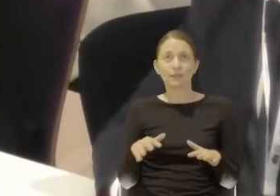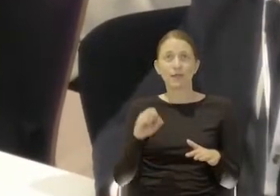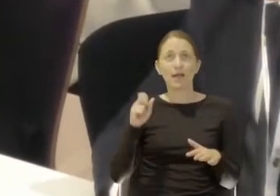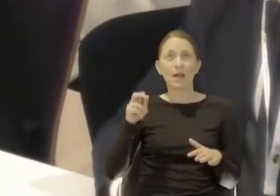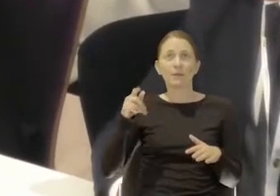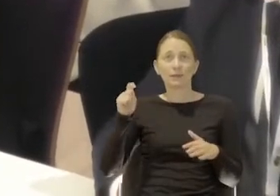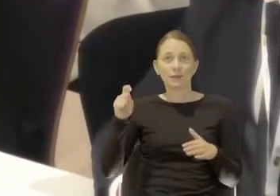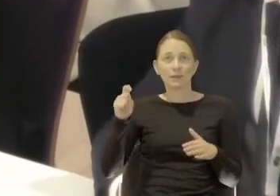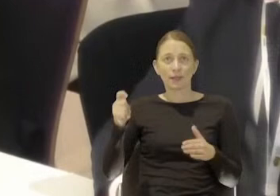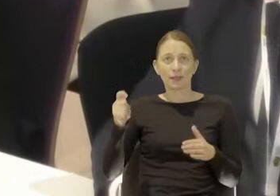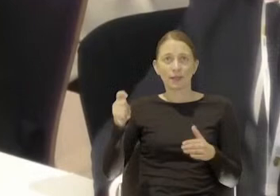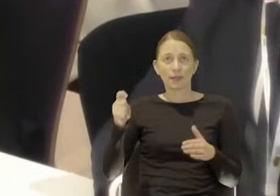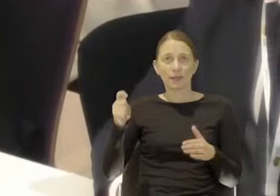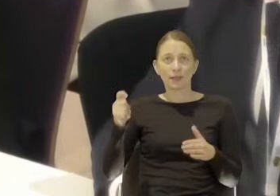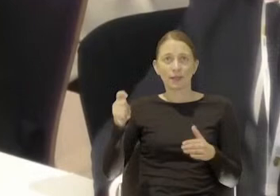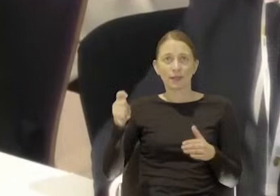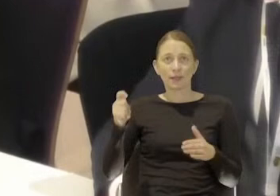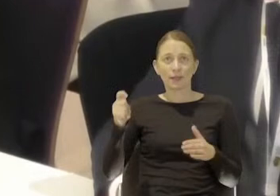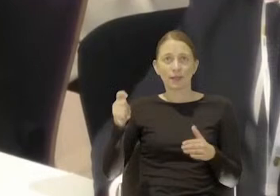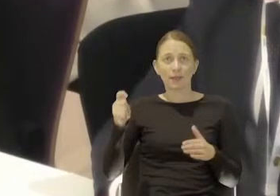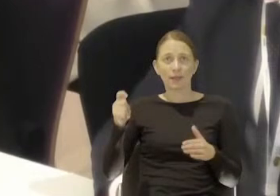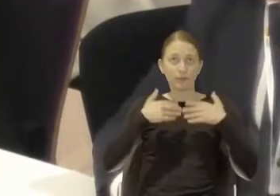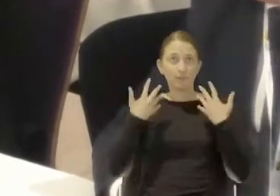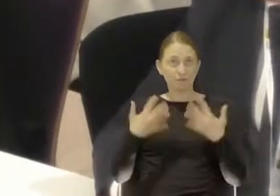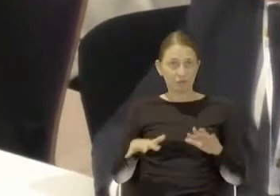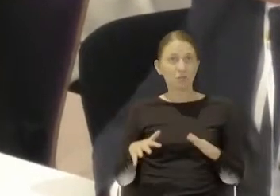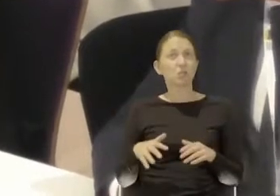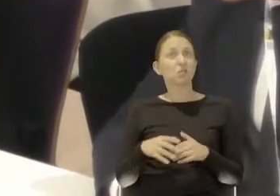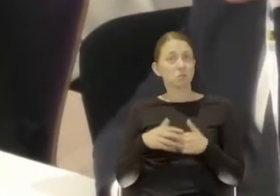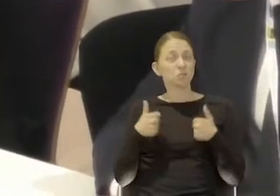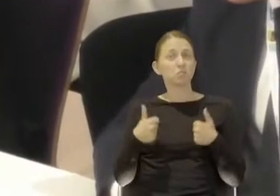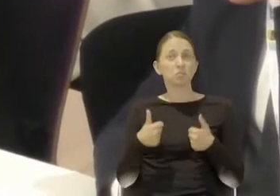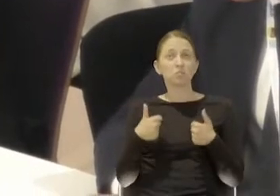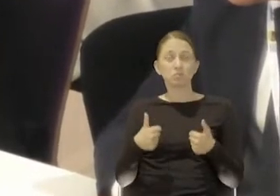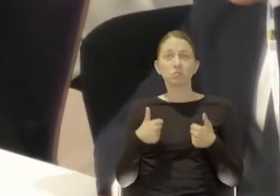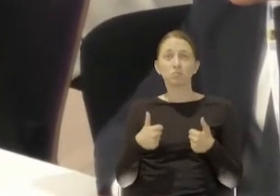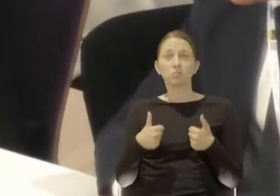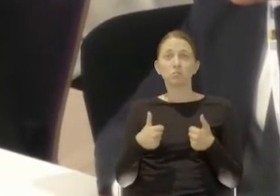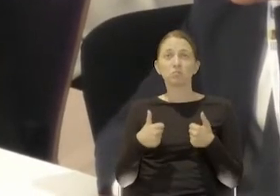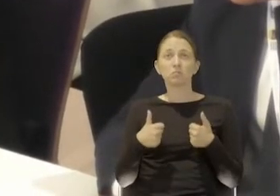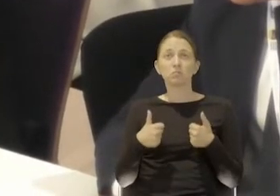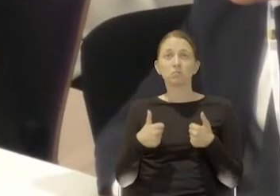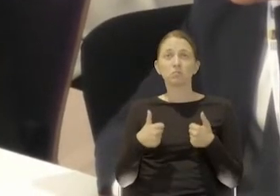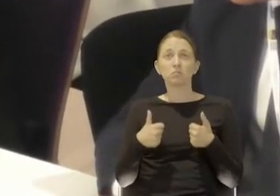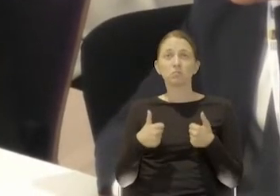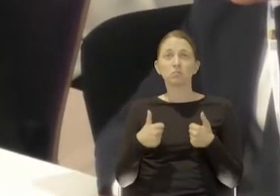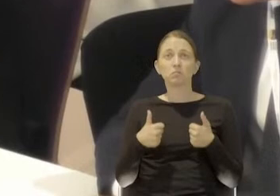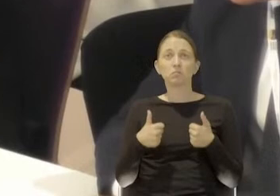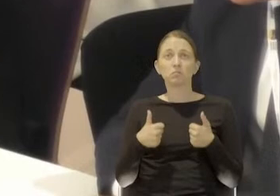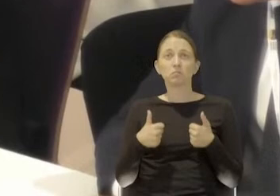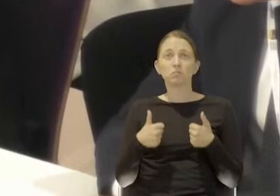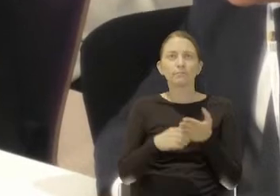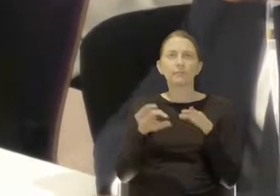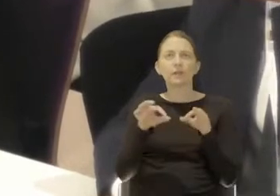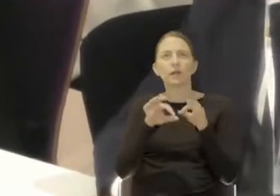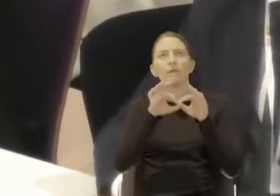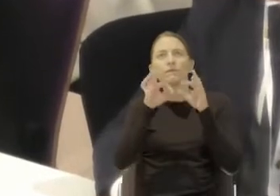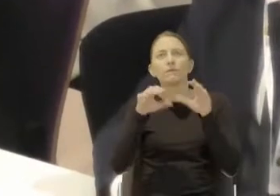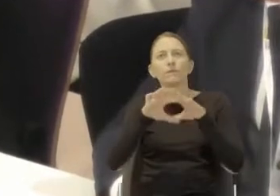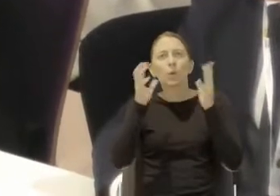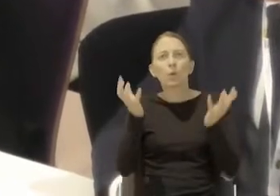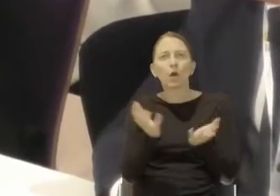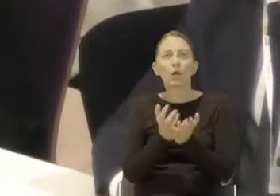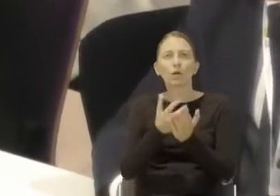Azerbaijan. The discussion on the organization of the annual National Urban Forum this year in the city of Agdam is in its final